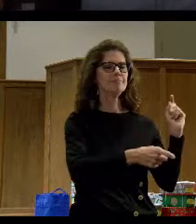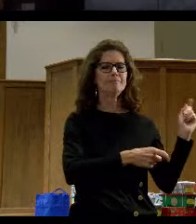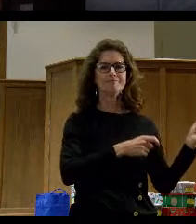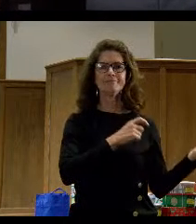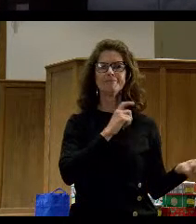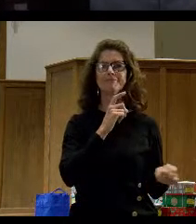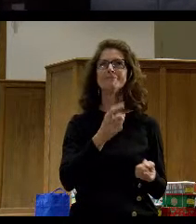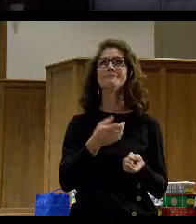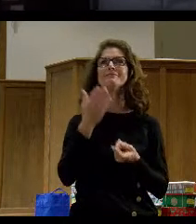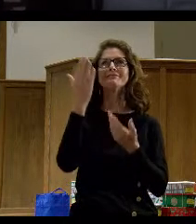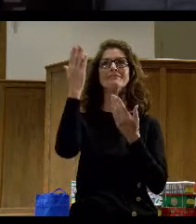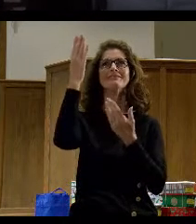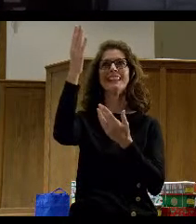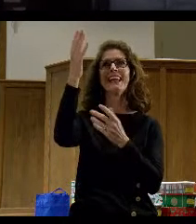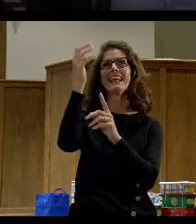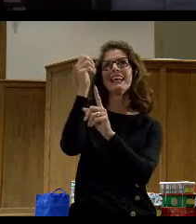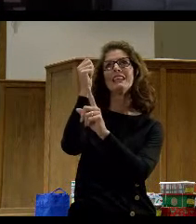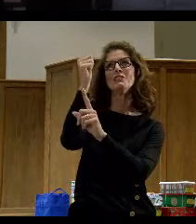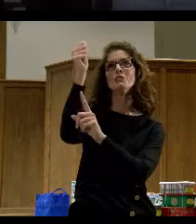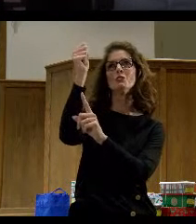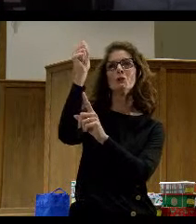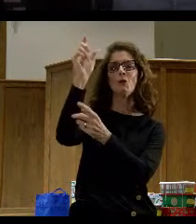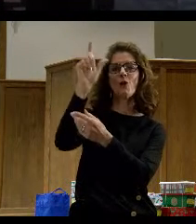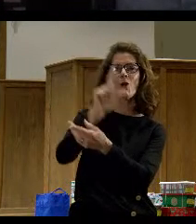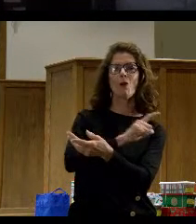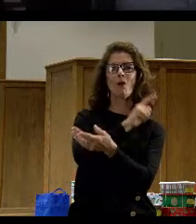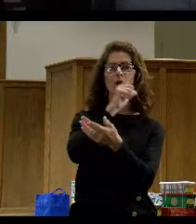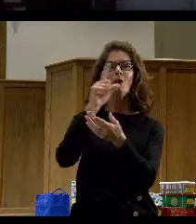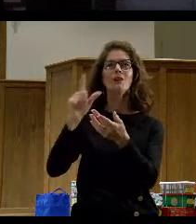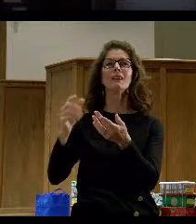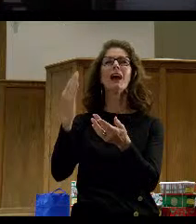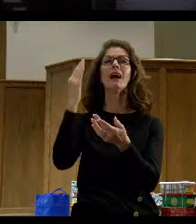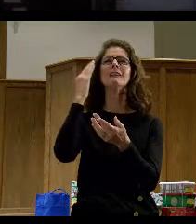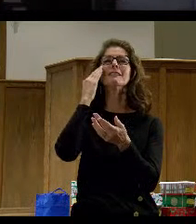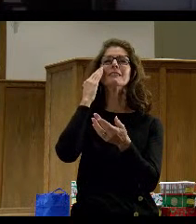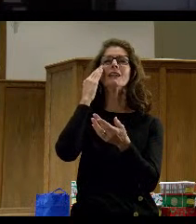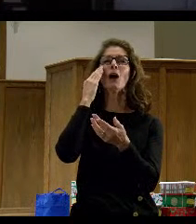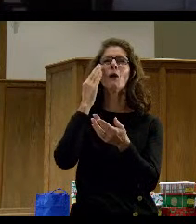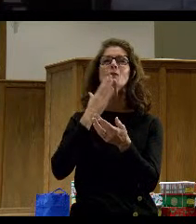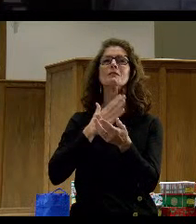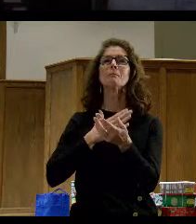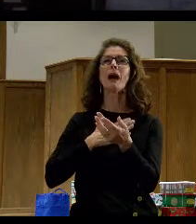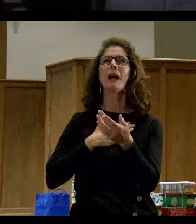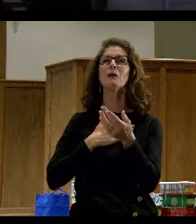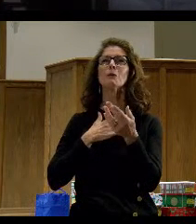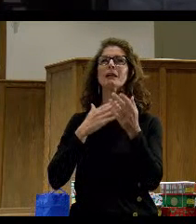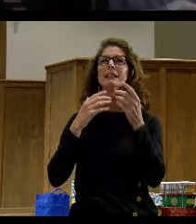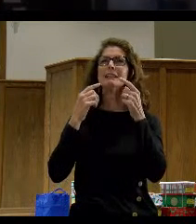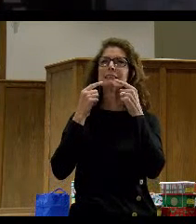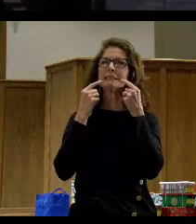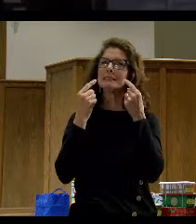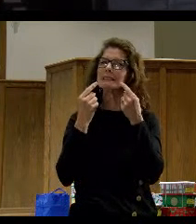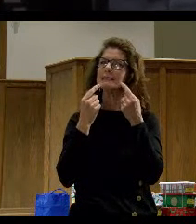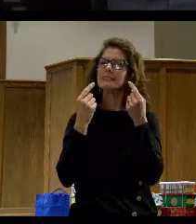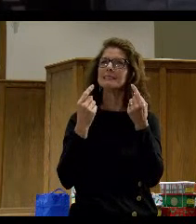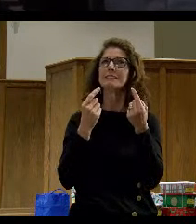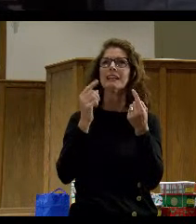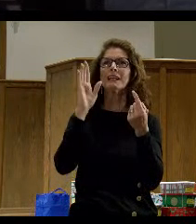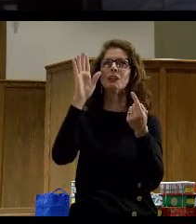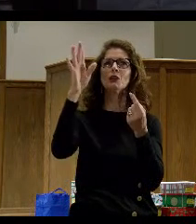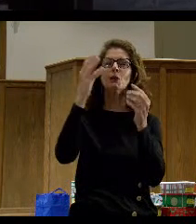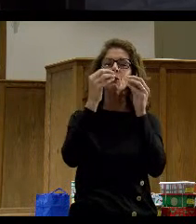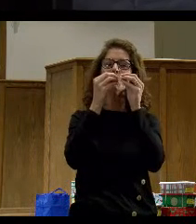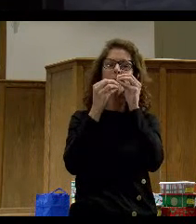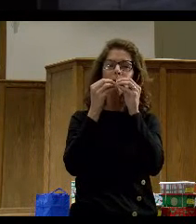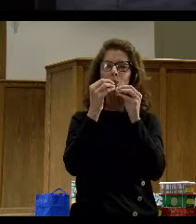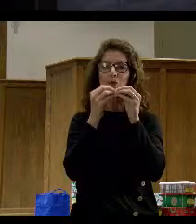man. It is you, Lord, who knows my weakness. You